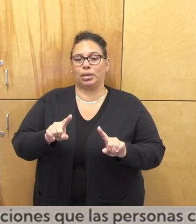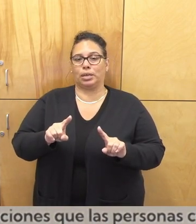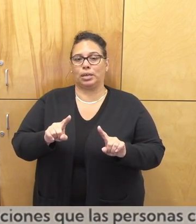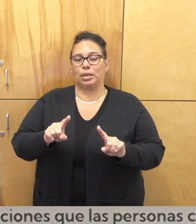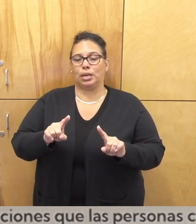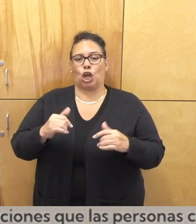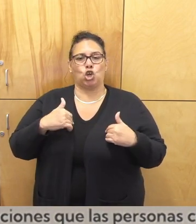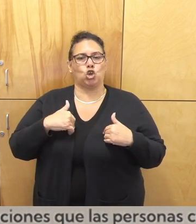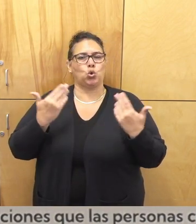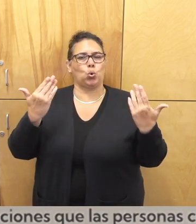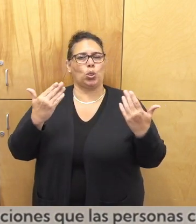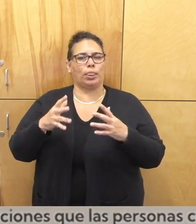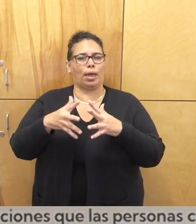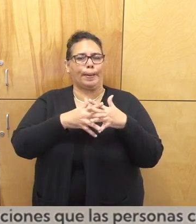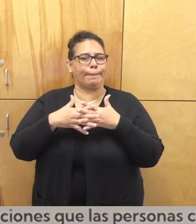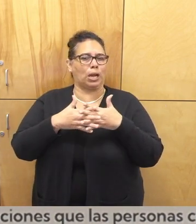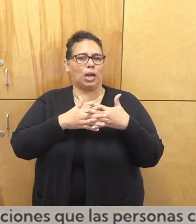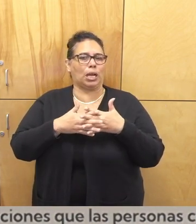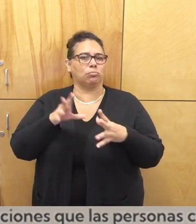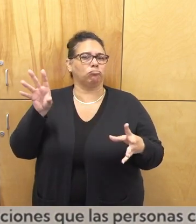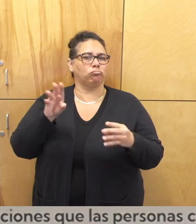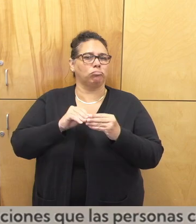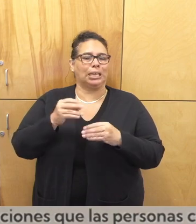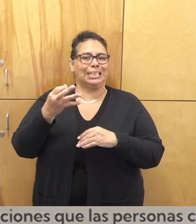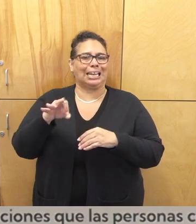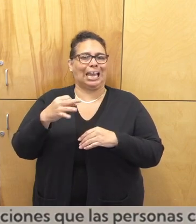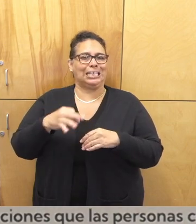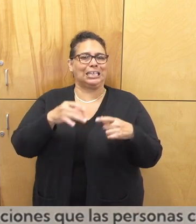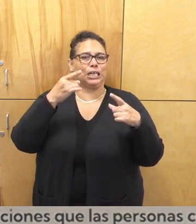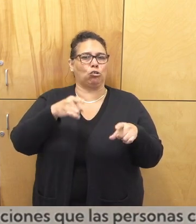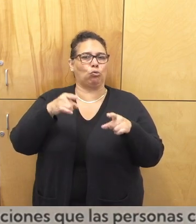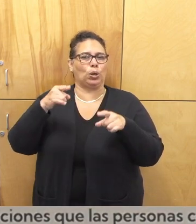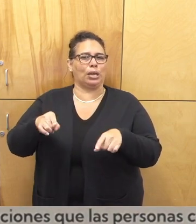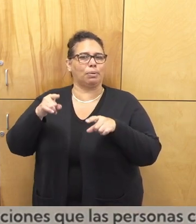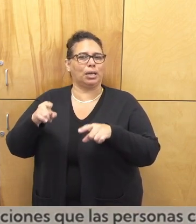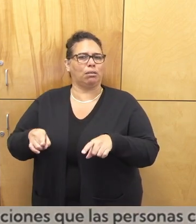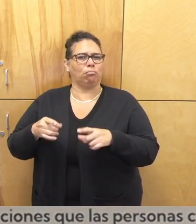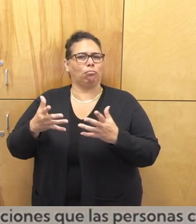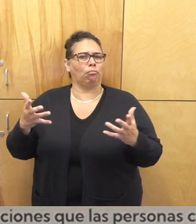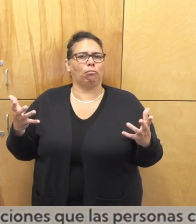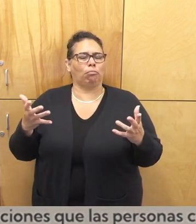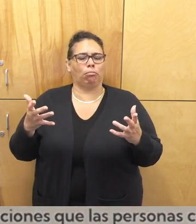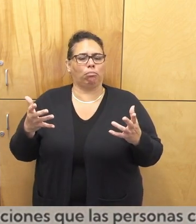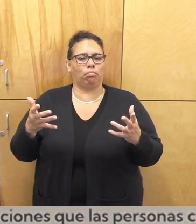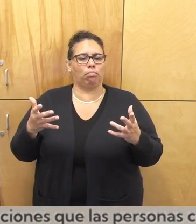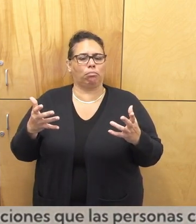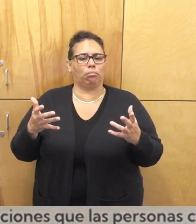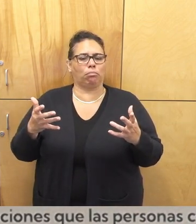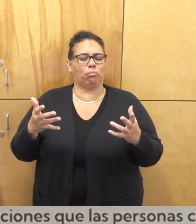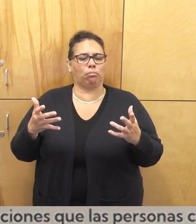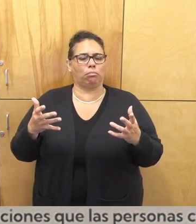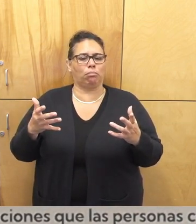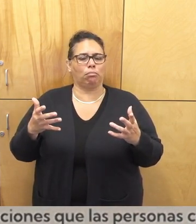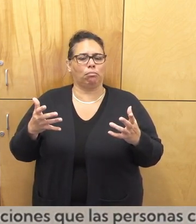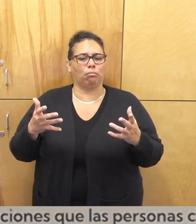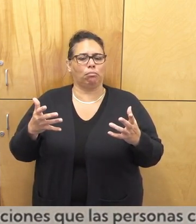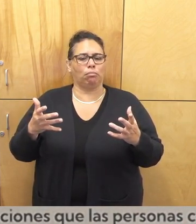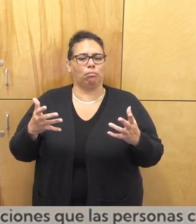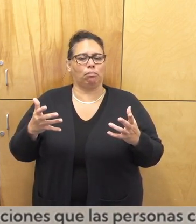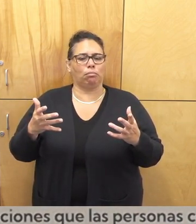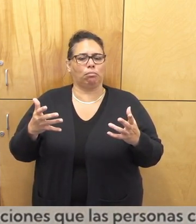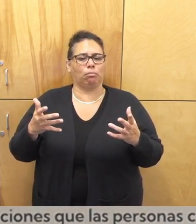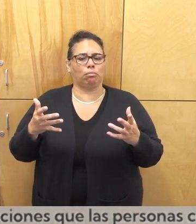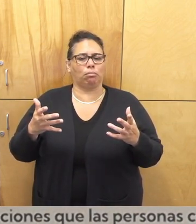Youth America. There's total of 19 agreements. What is a total in all for all